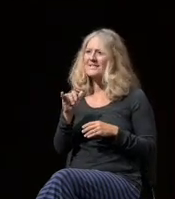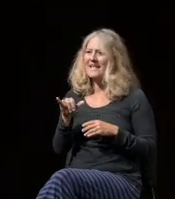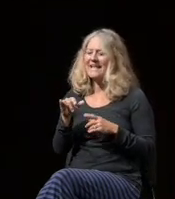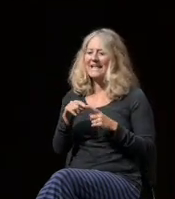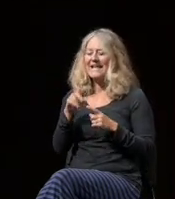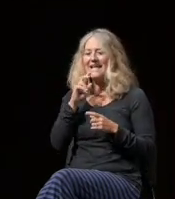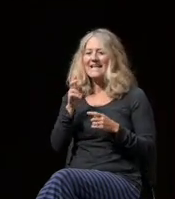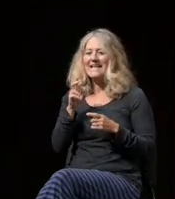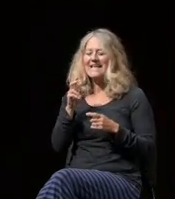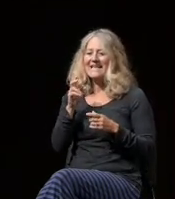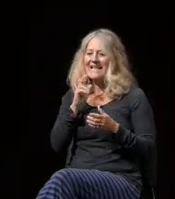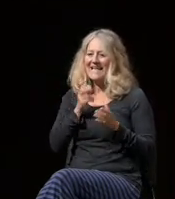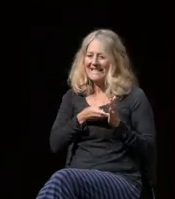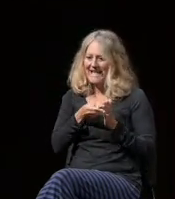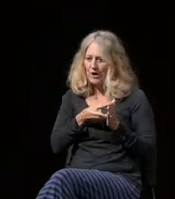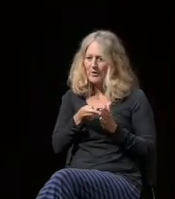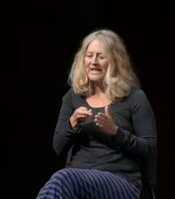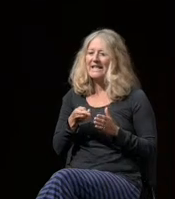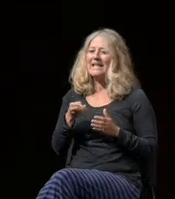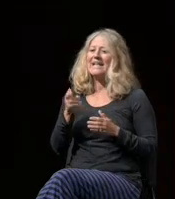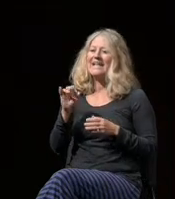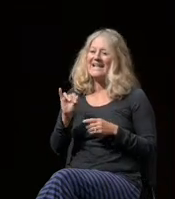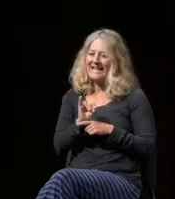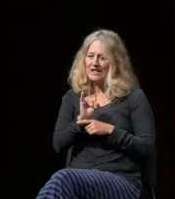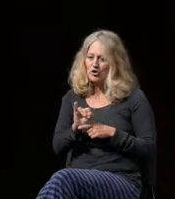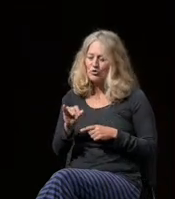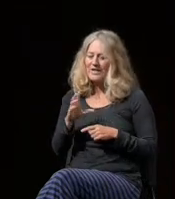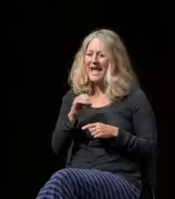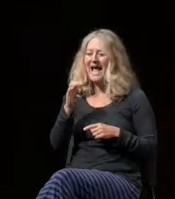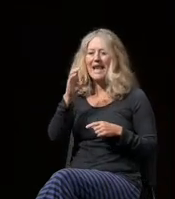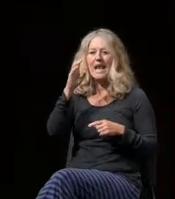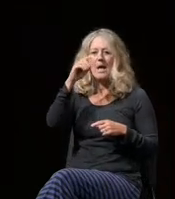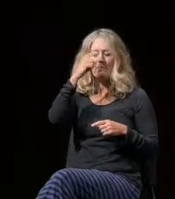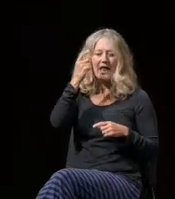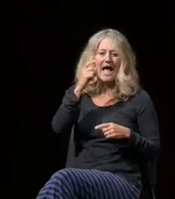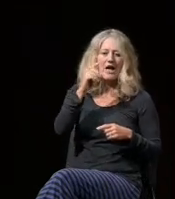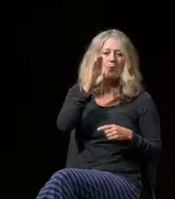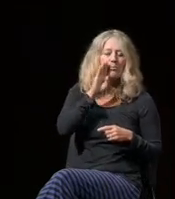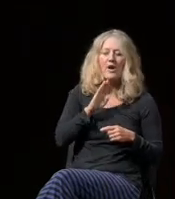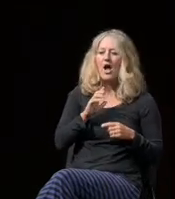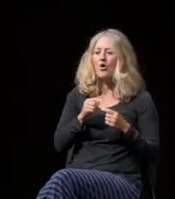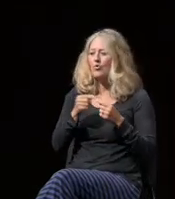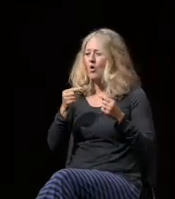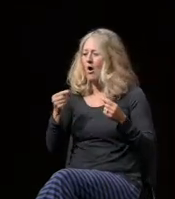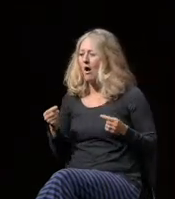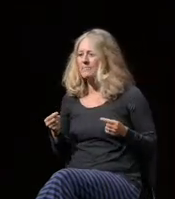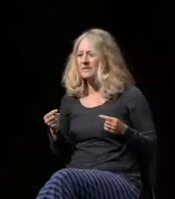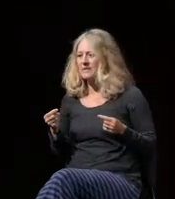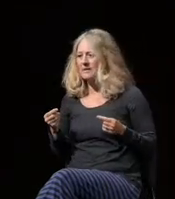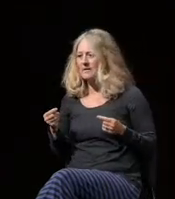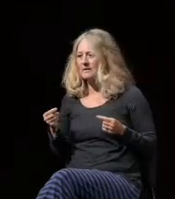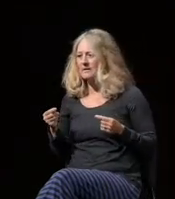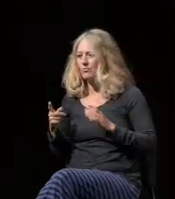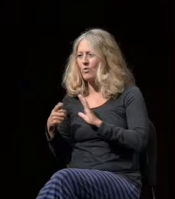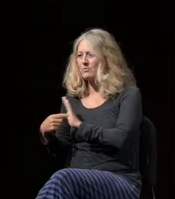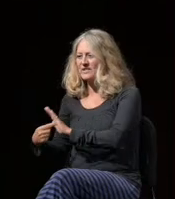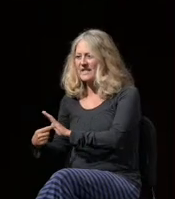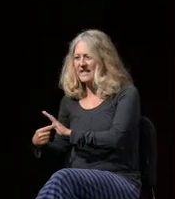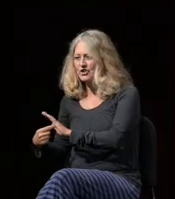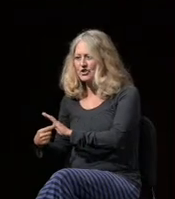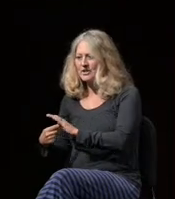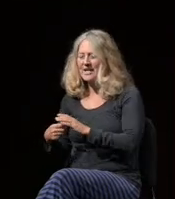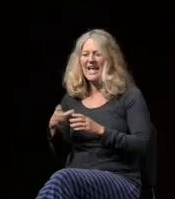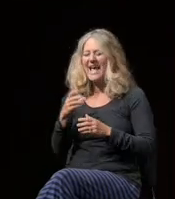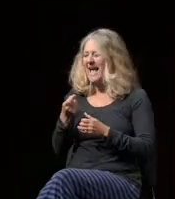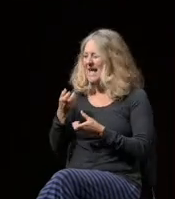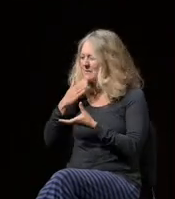integrity, industry, and that black and brown races represent the opposite of that. And that by definition are bad and